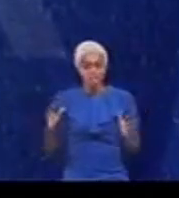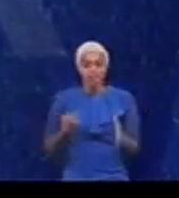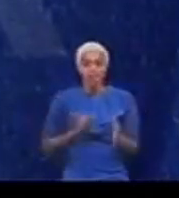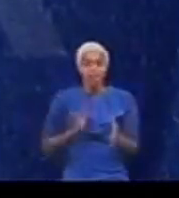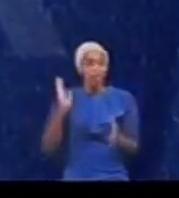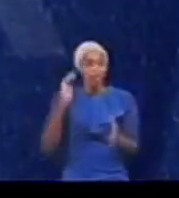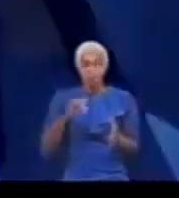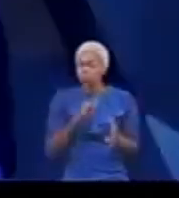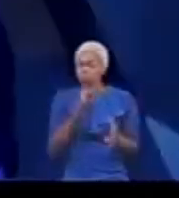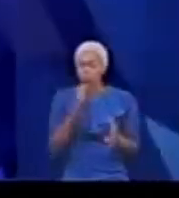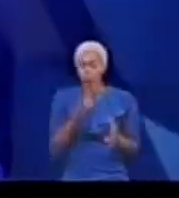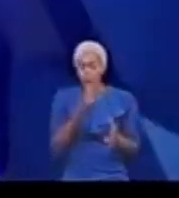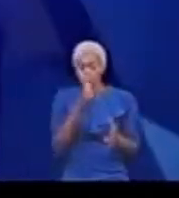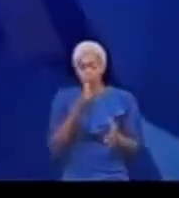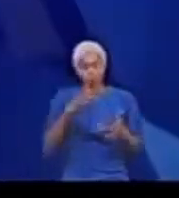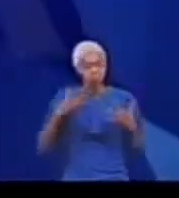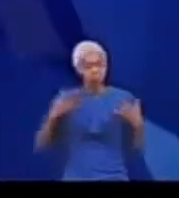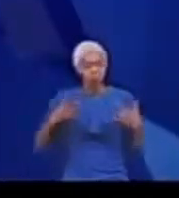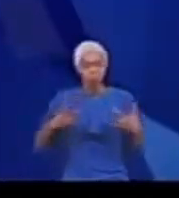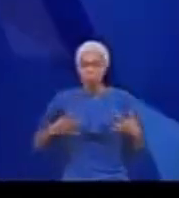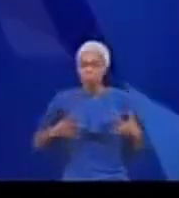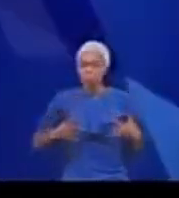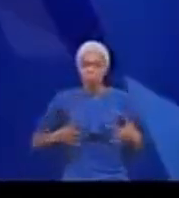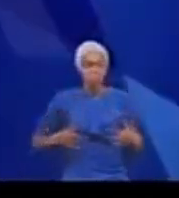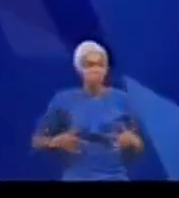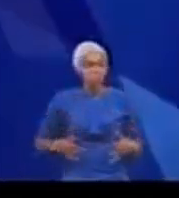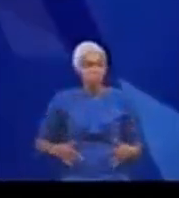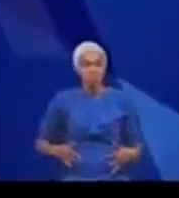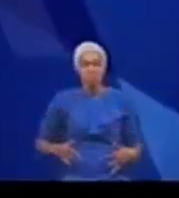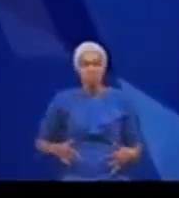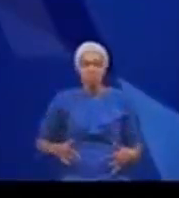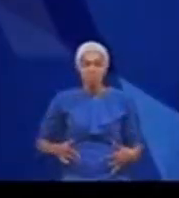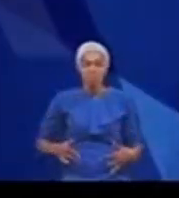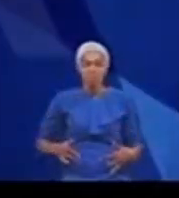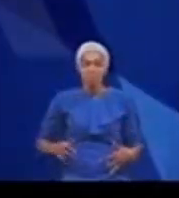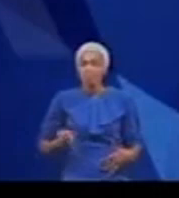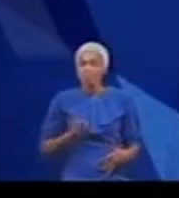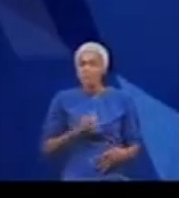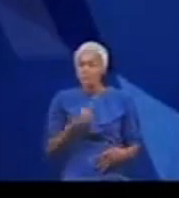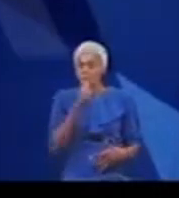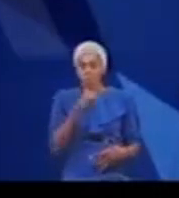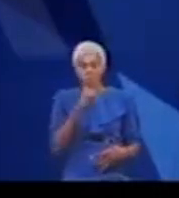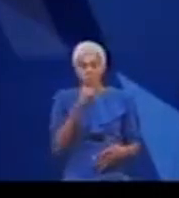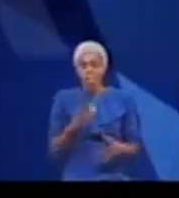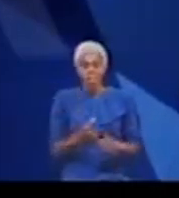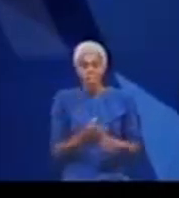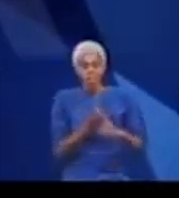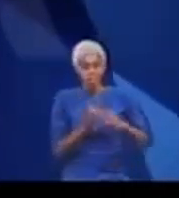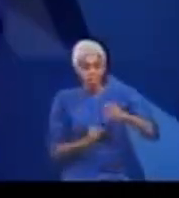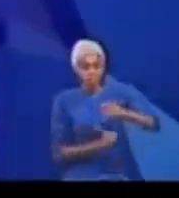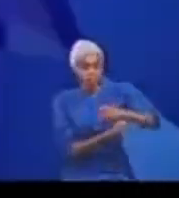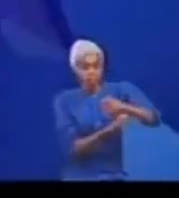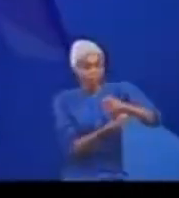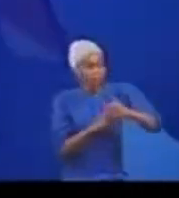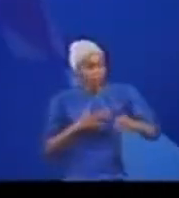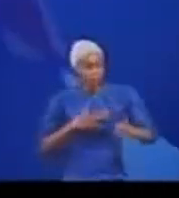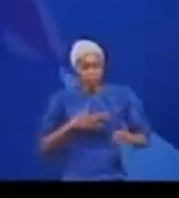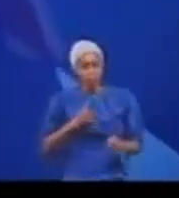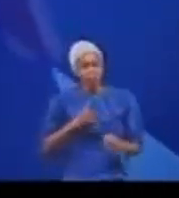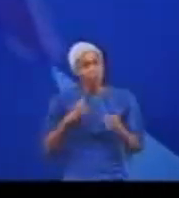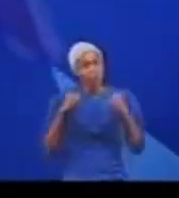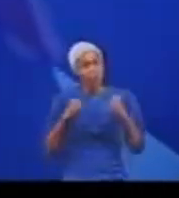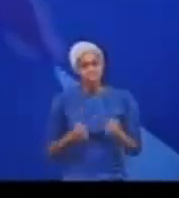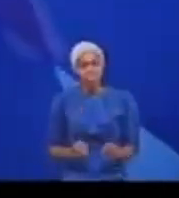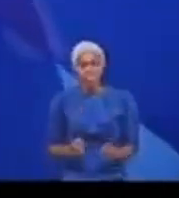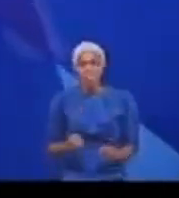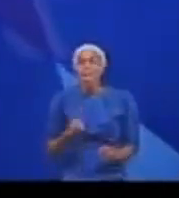makes no sense. I won't be going under. I'm not